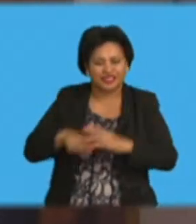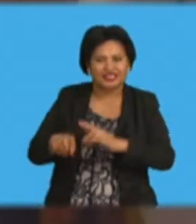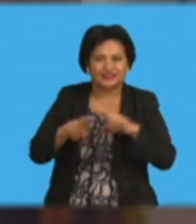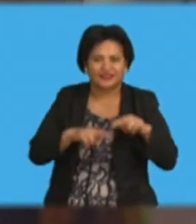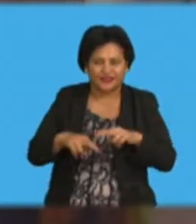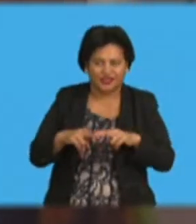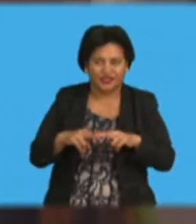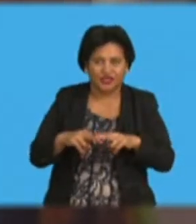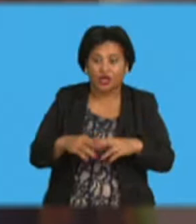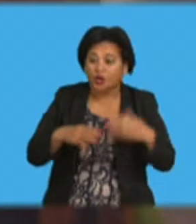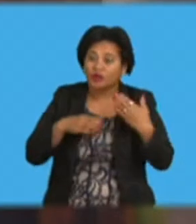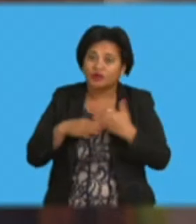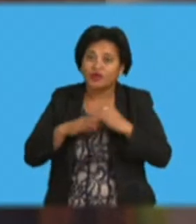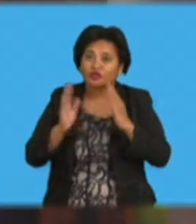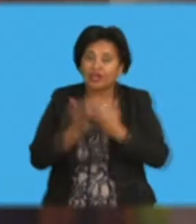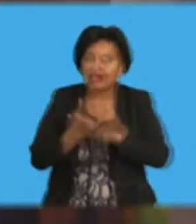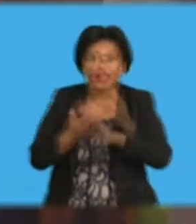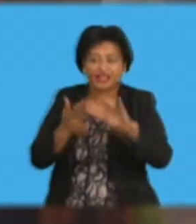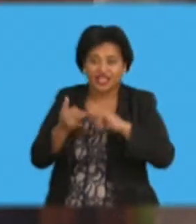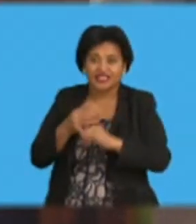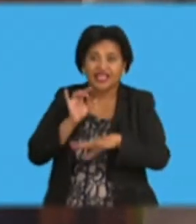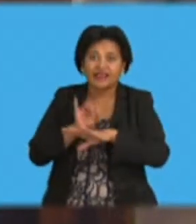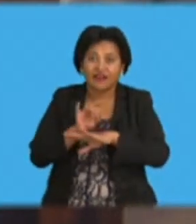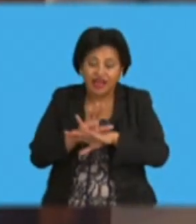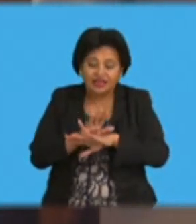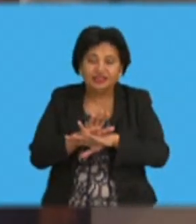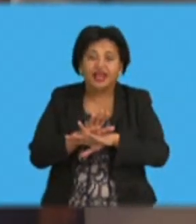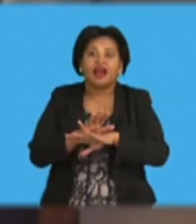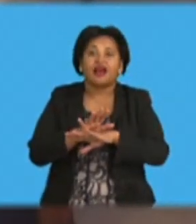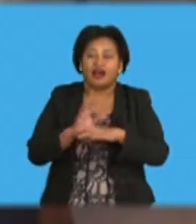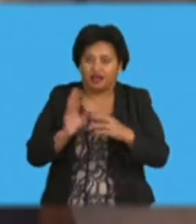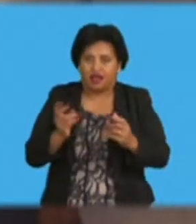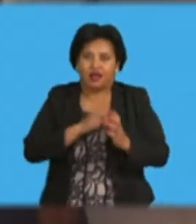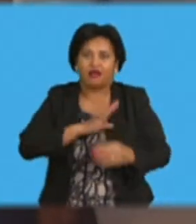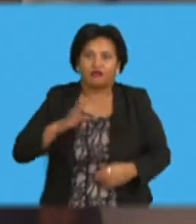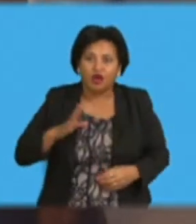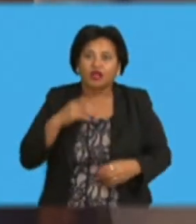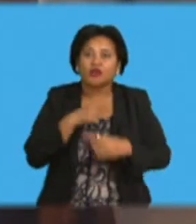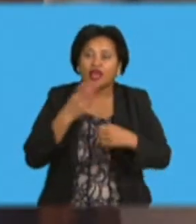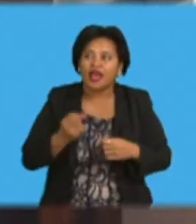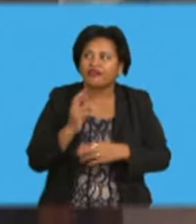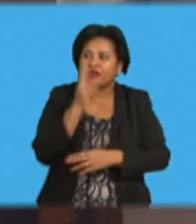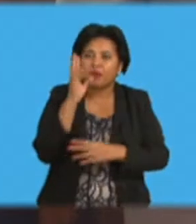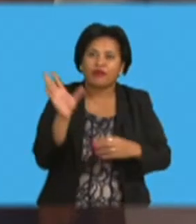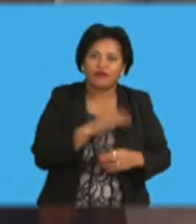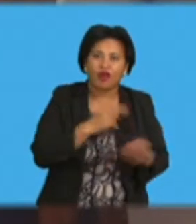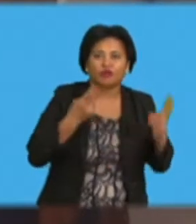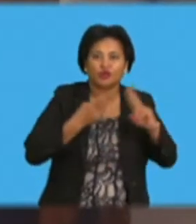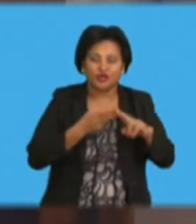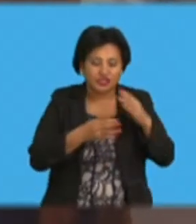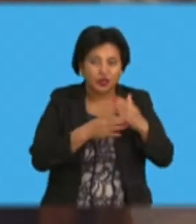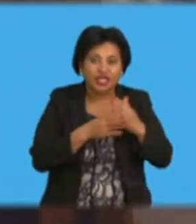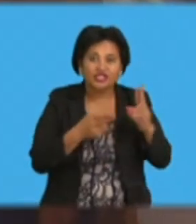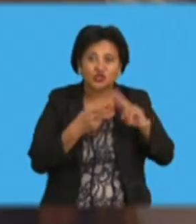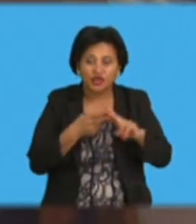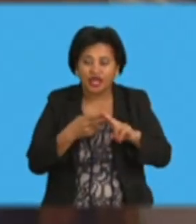and Safety Advisory Board, that sits under my in nature, has representatives from unions, from employers and government,